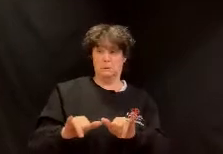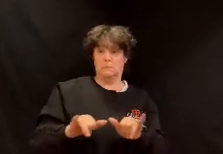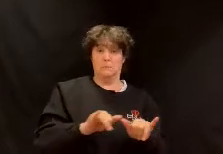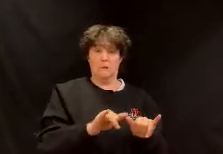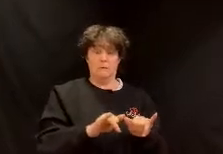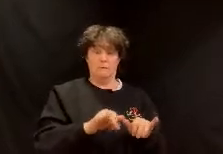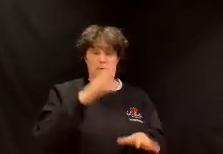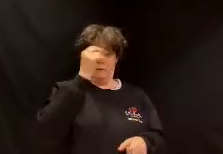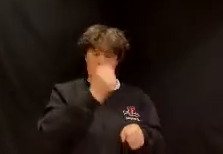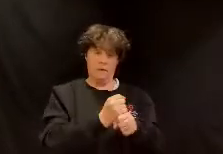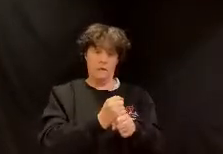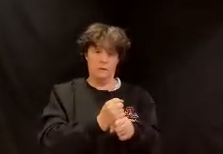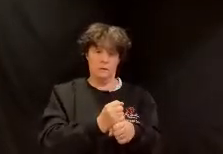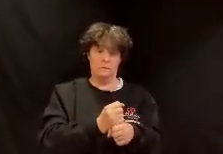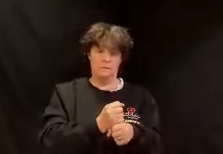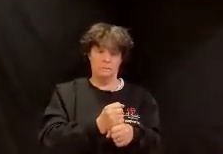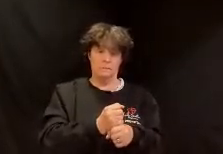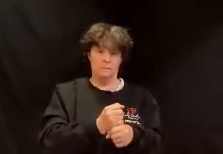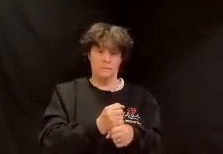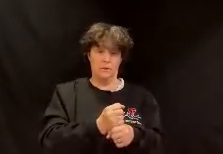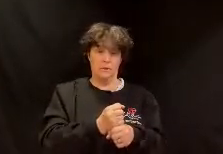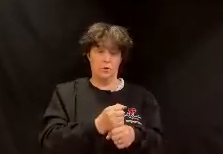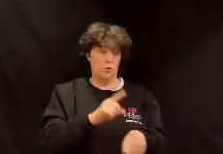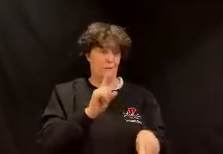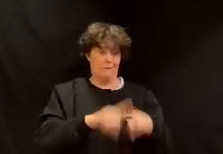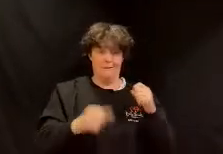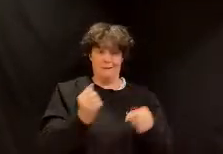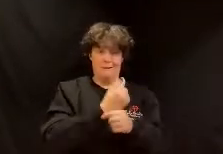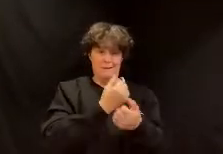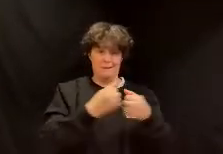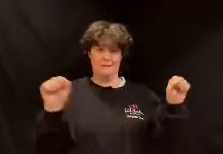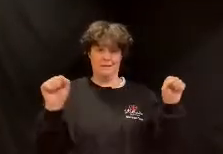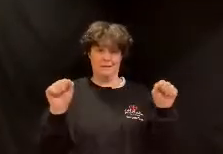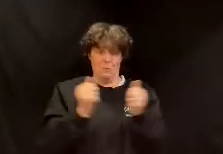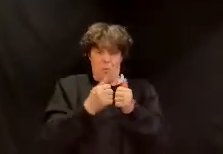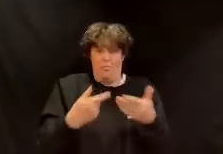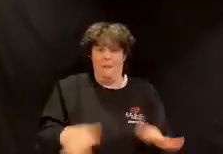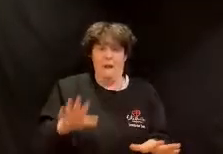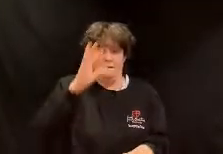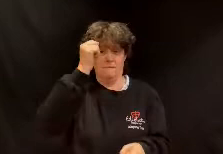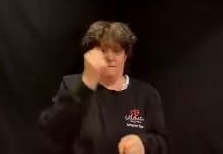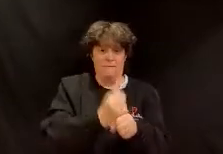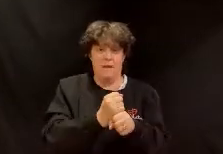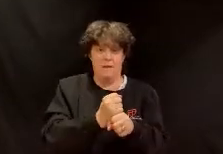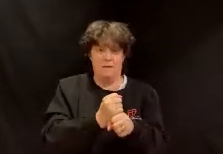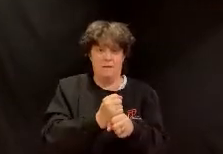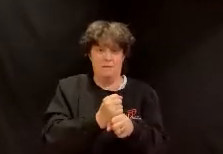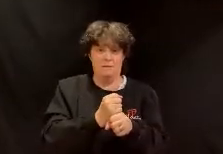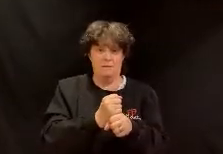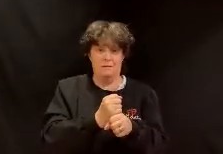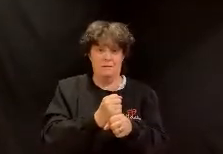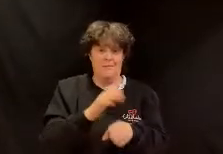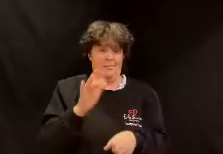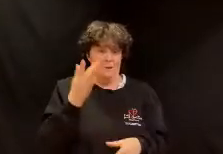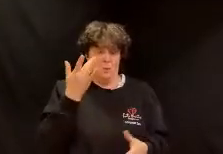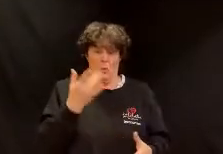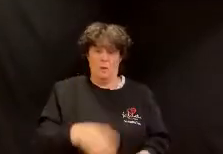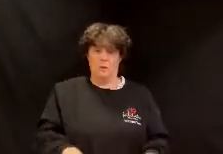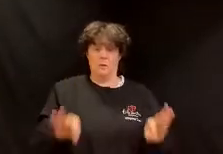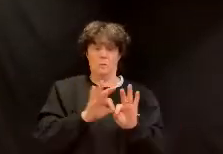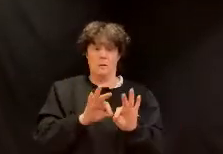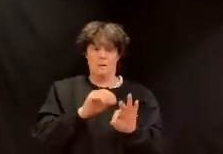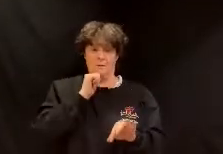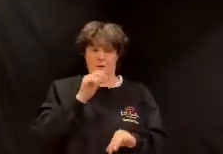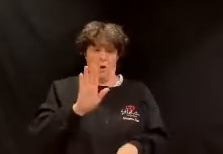the measure of faith. You couldn't even get born again without faith. You had to have faith. And it's not even your